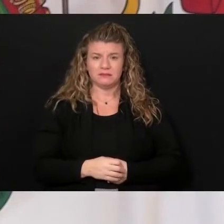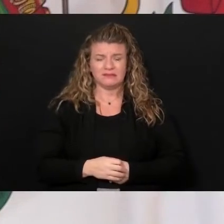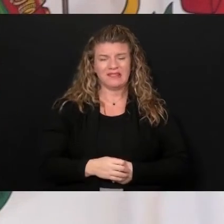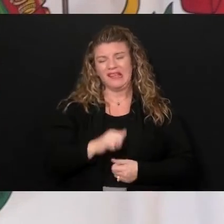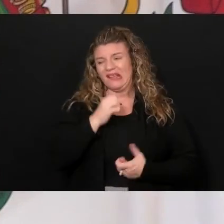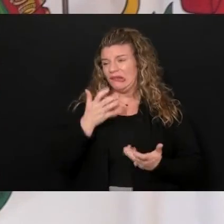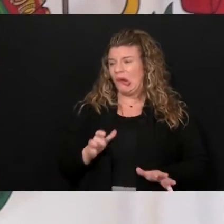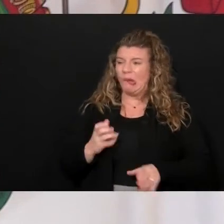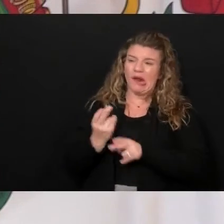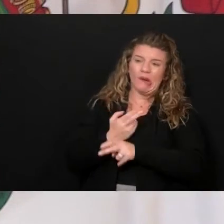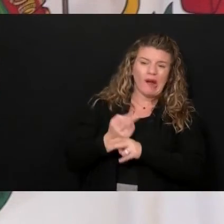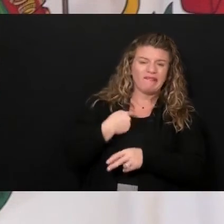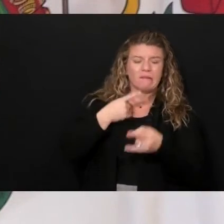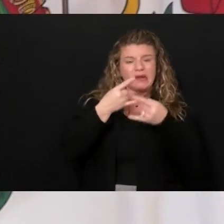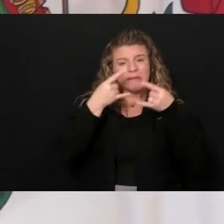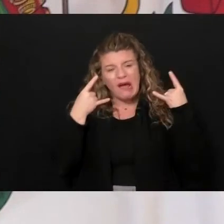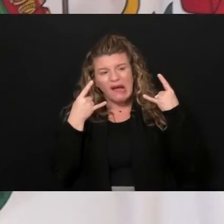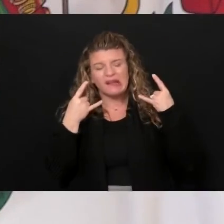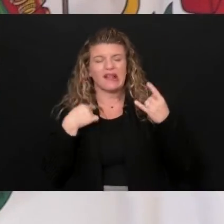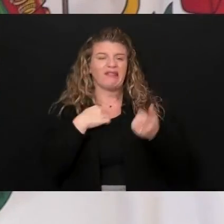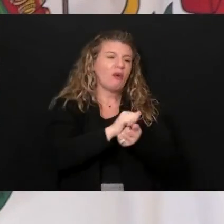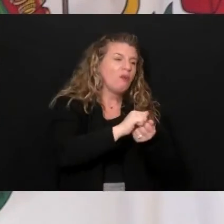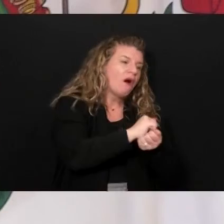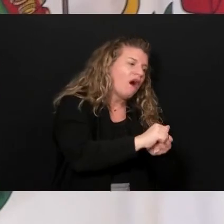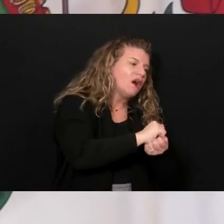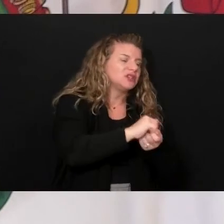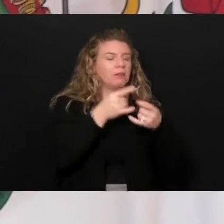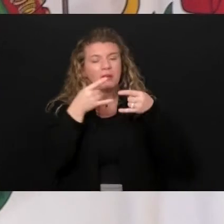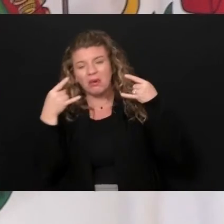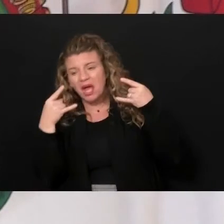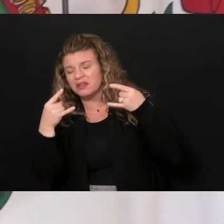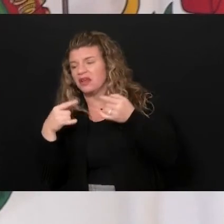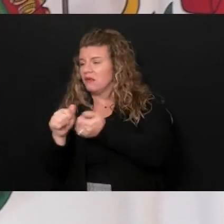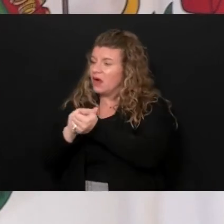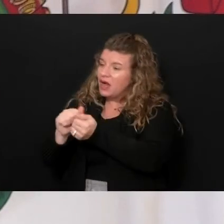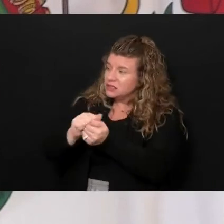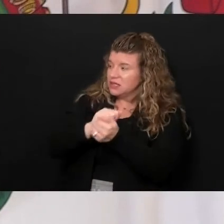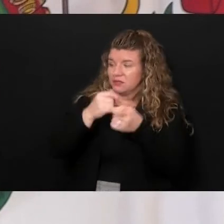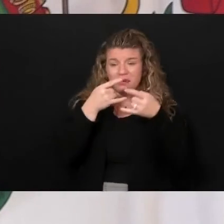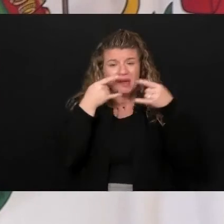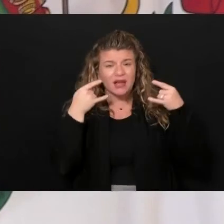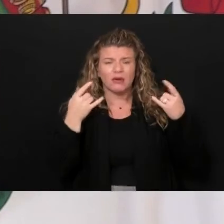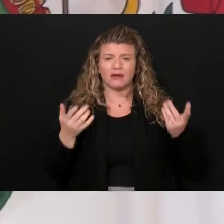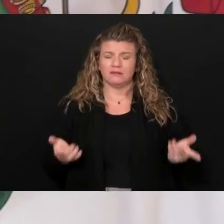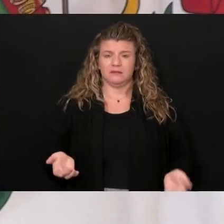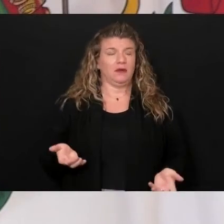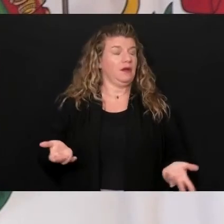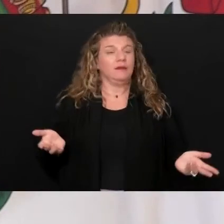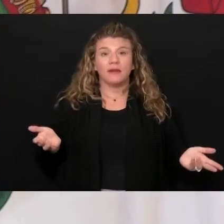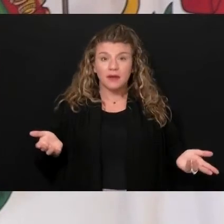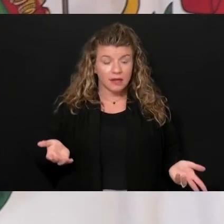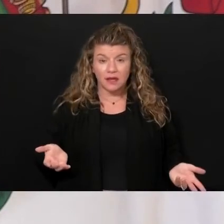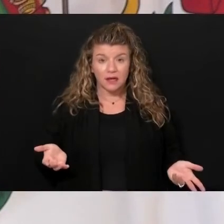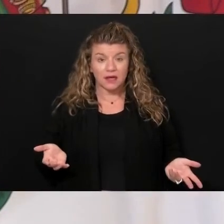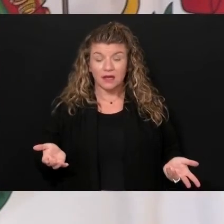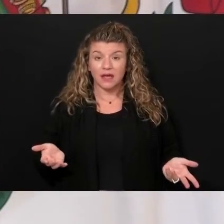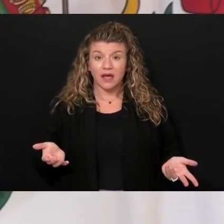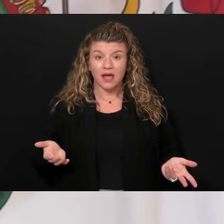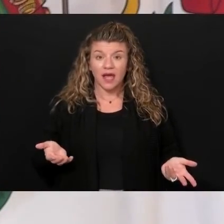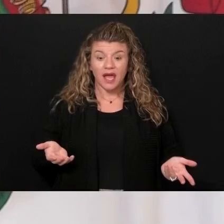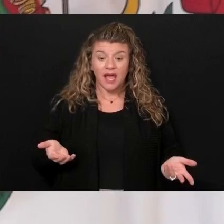we put that mask on and we don't wash it, and we put it back on, we don't wash it. Well, yeah, my gosh, you